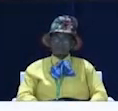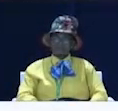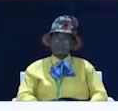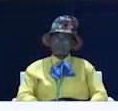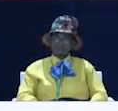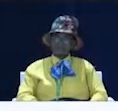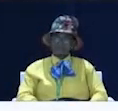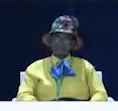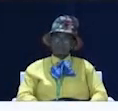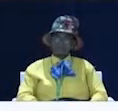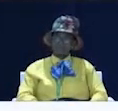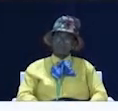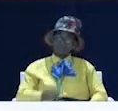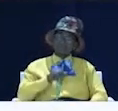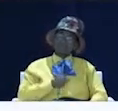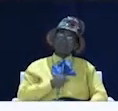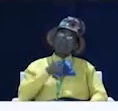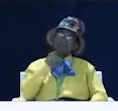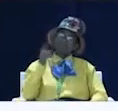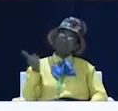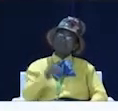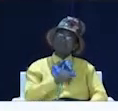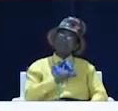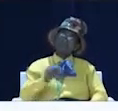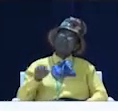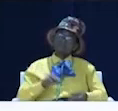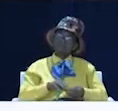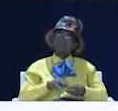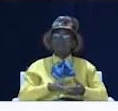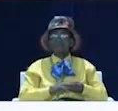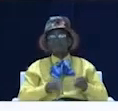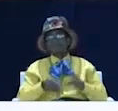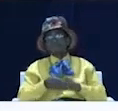I tell you this story. Probably heard it too before.